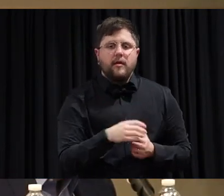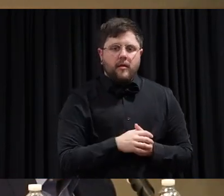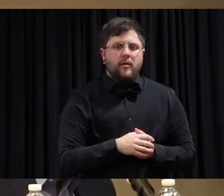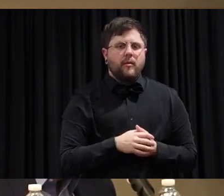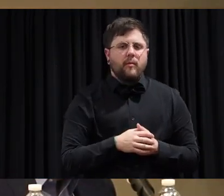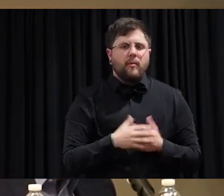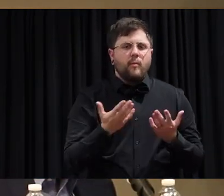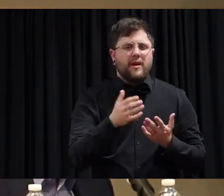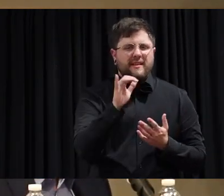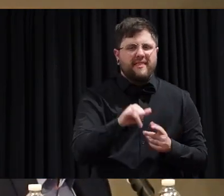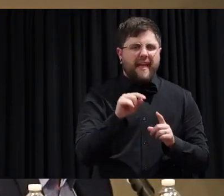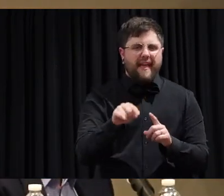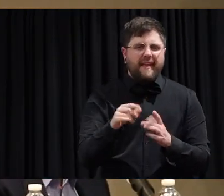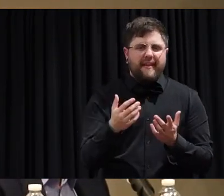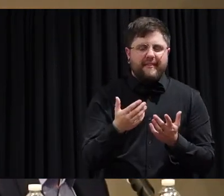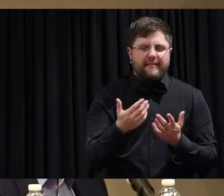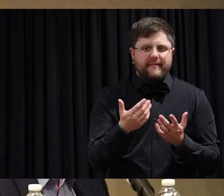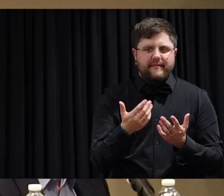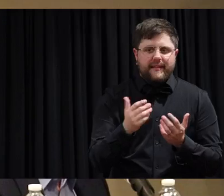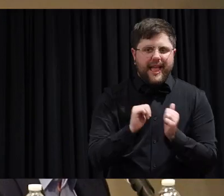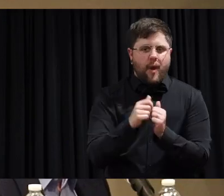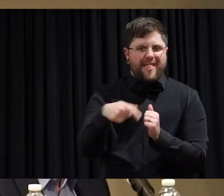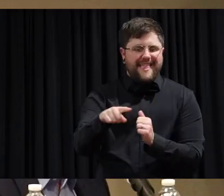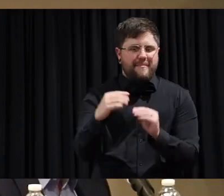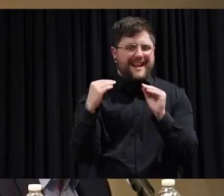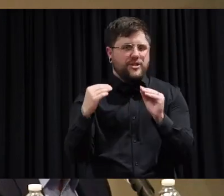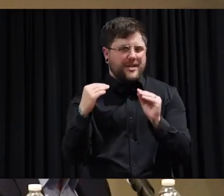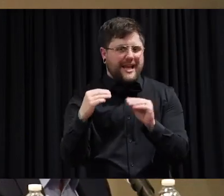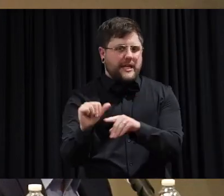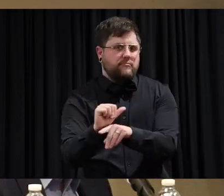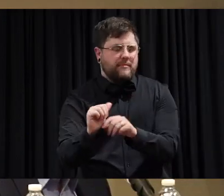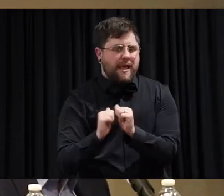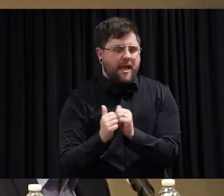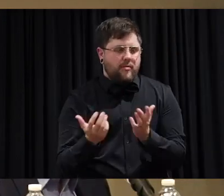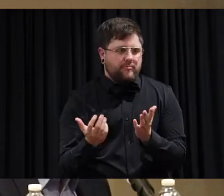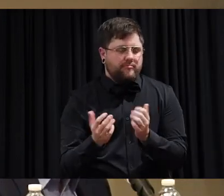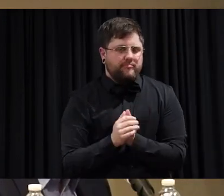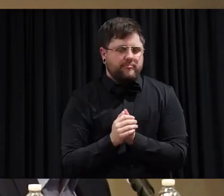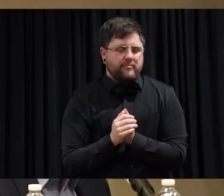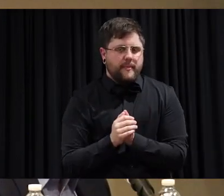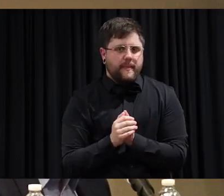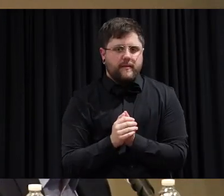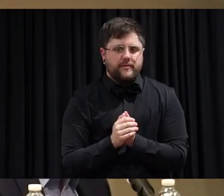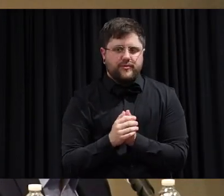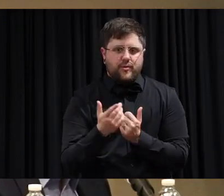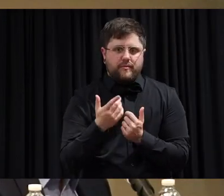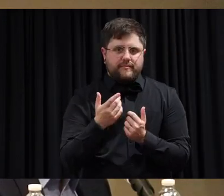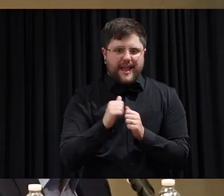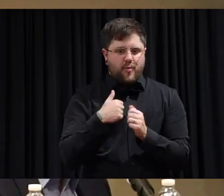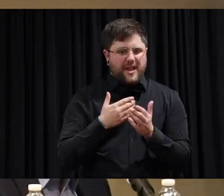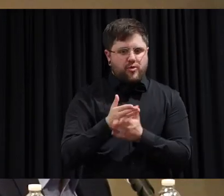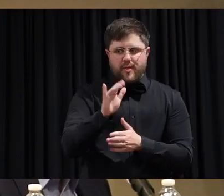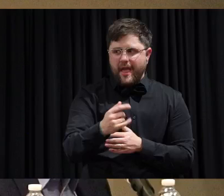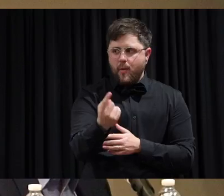What is that side of the fence? How are they being educated so that we can get through that one barrier? Because you can't